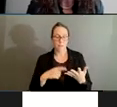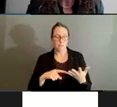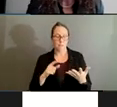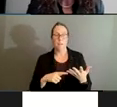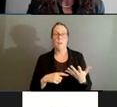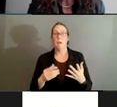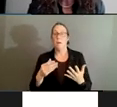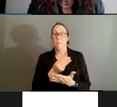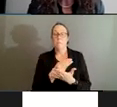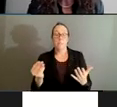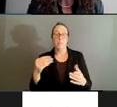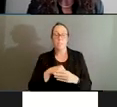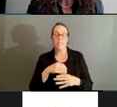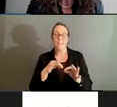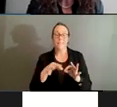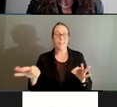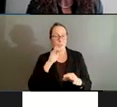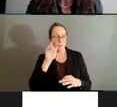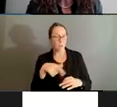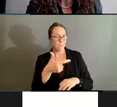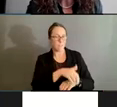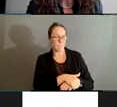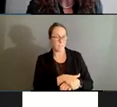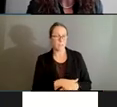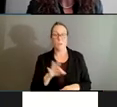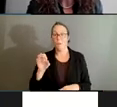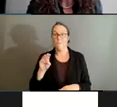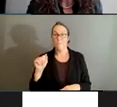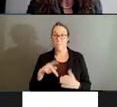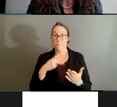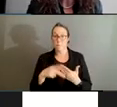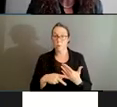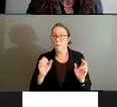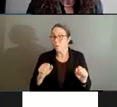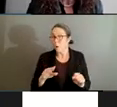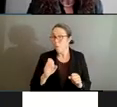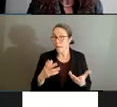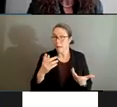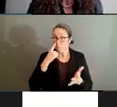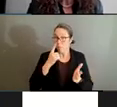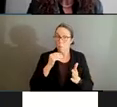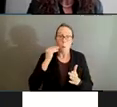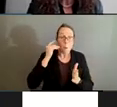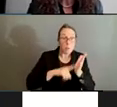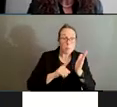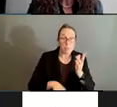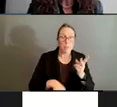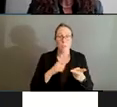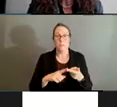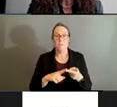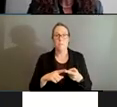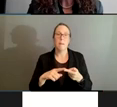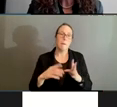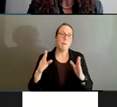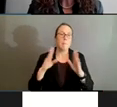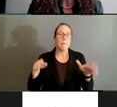English. FEMA programs may include, but are not limited to, your home inspection, town hall meetings, access to